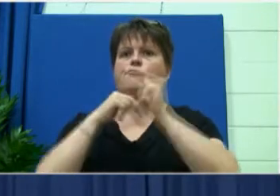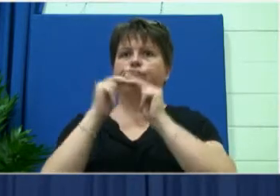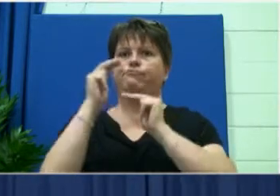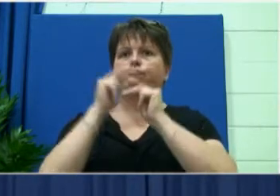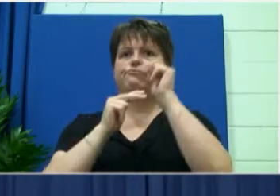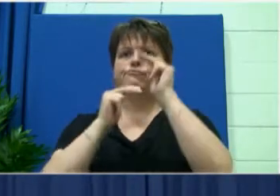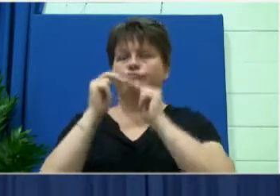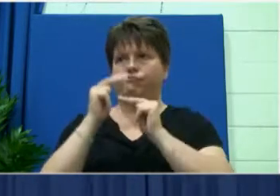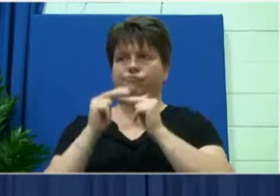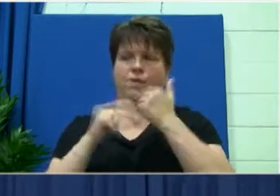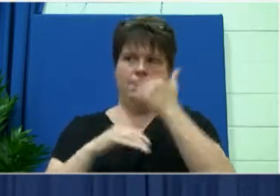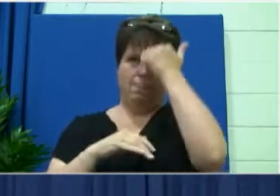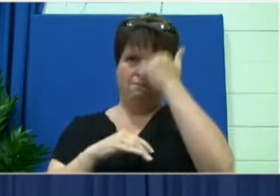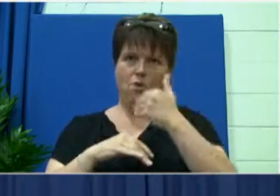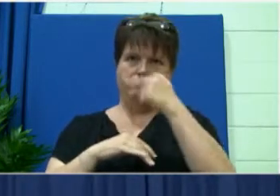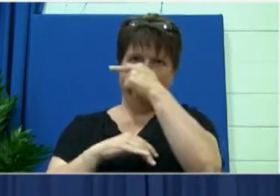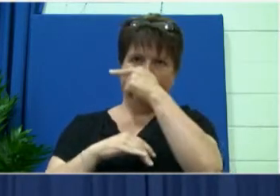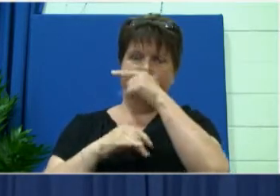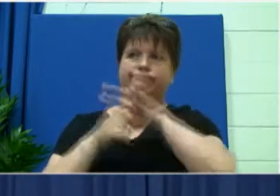to the front of the campus.